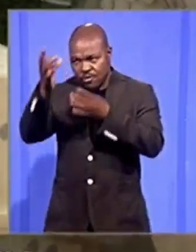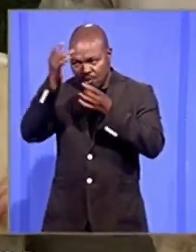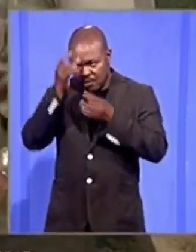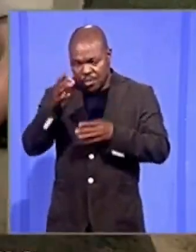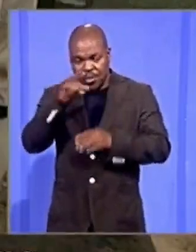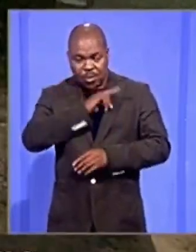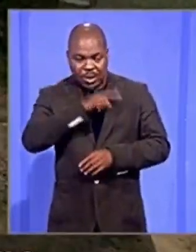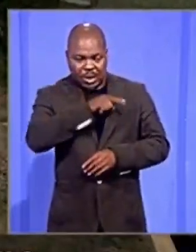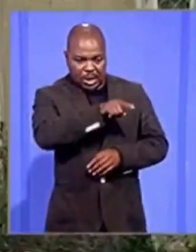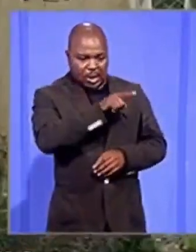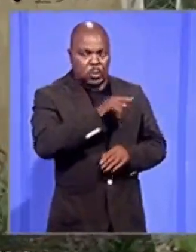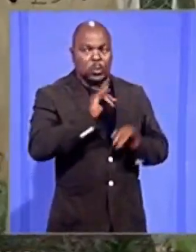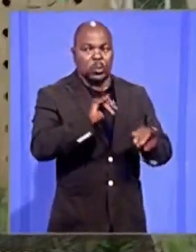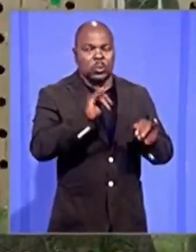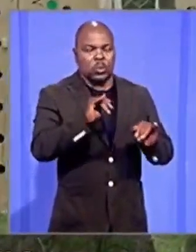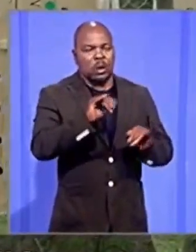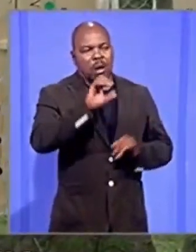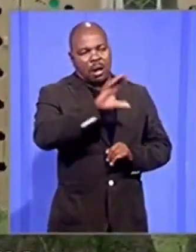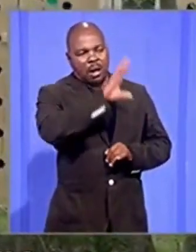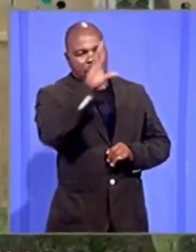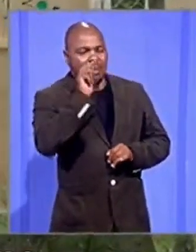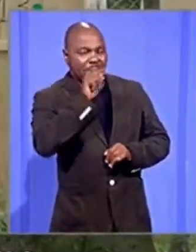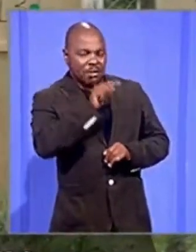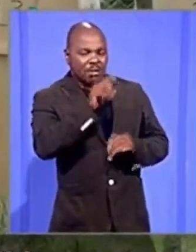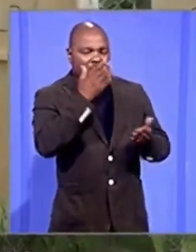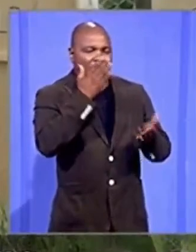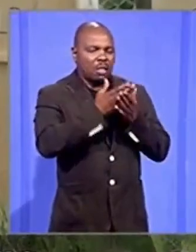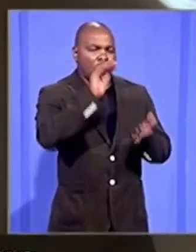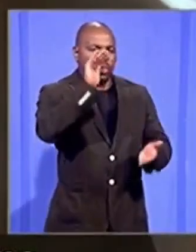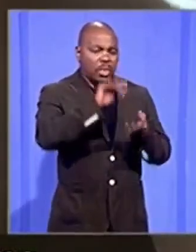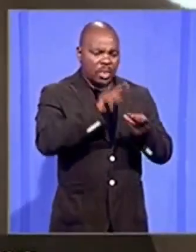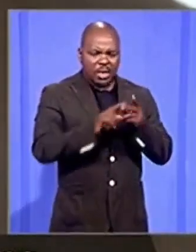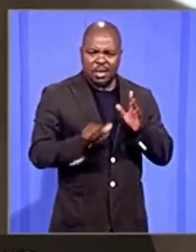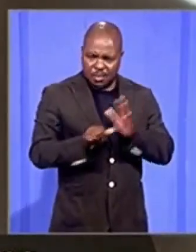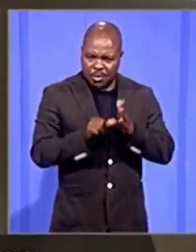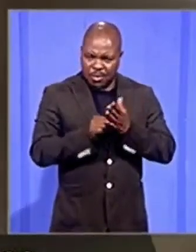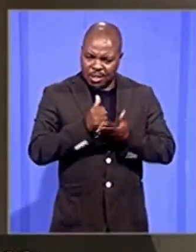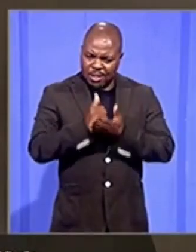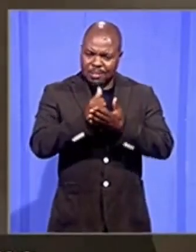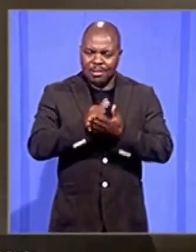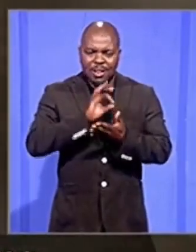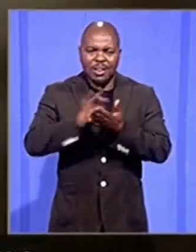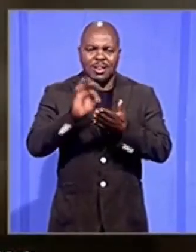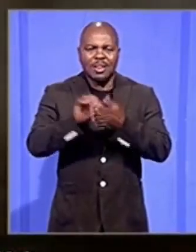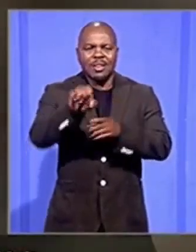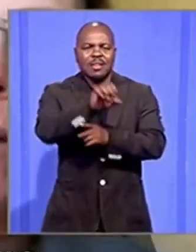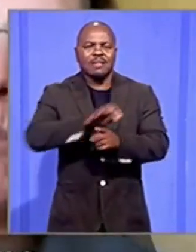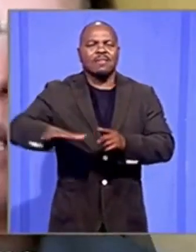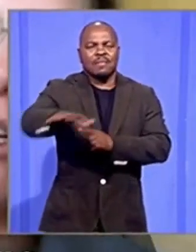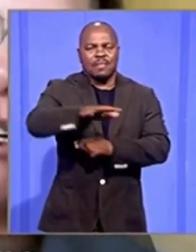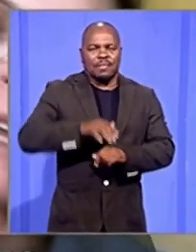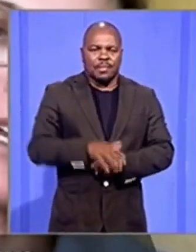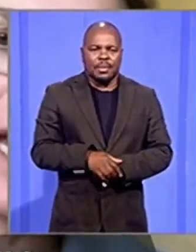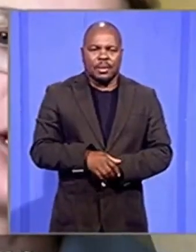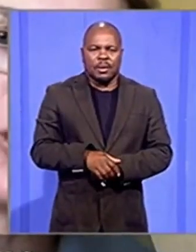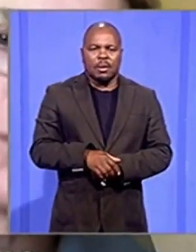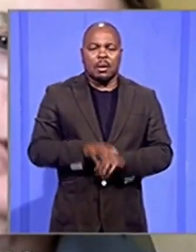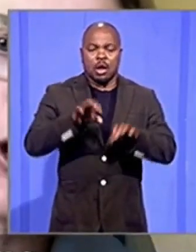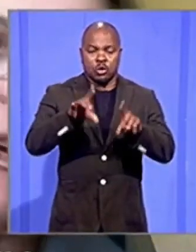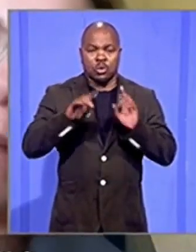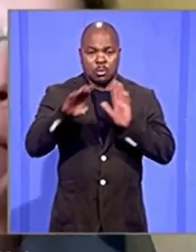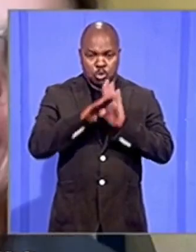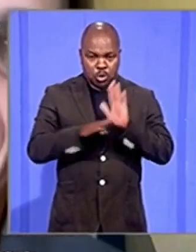a lebaneng manong a Afrika le botlhokwa jwa ona mo phepafatsong ya tikologo. Well, we started a really good